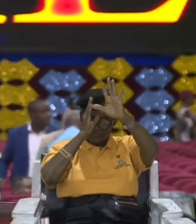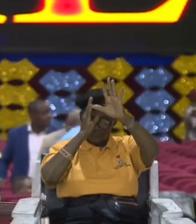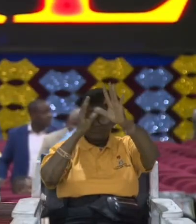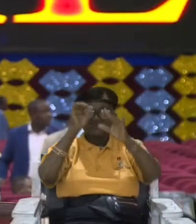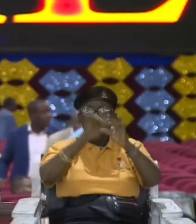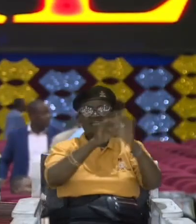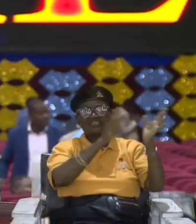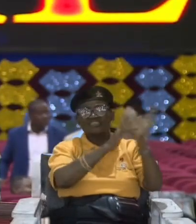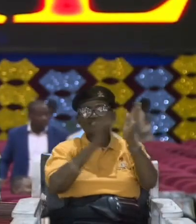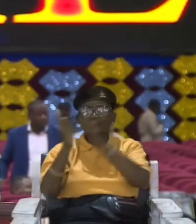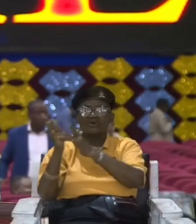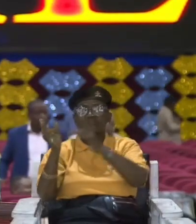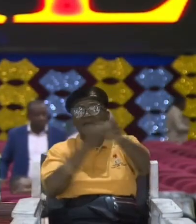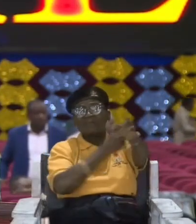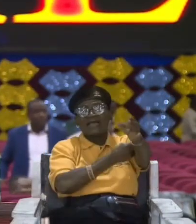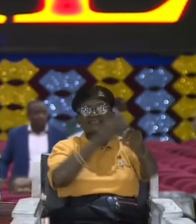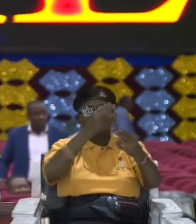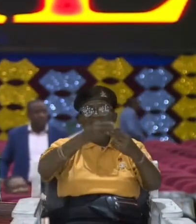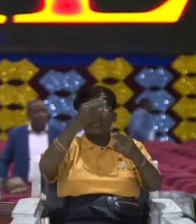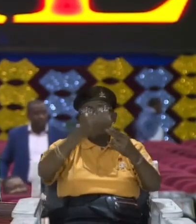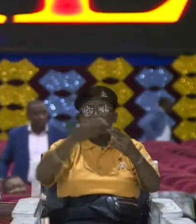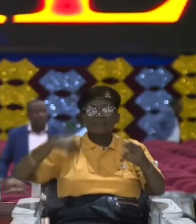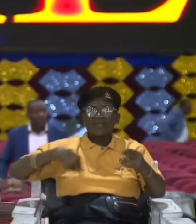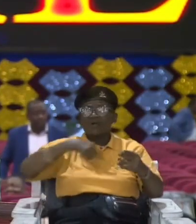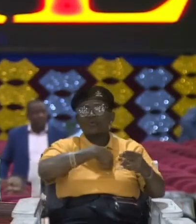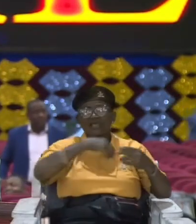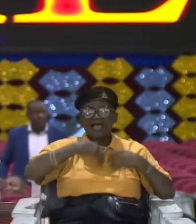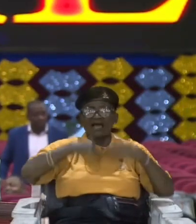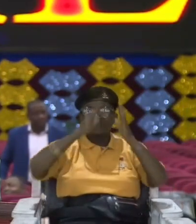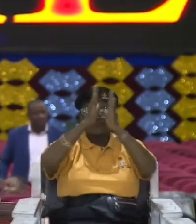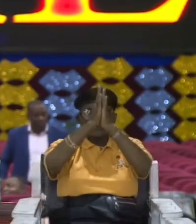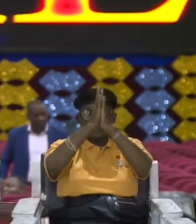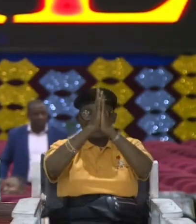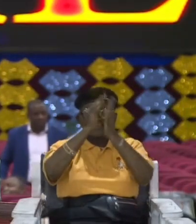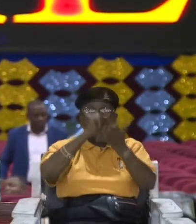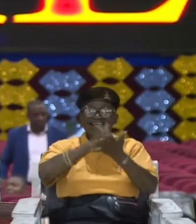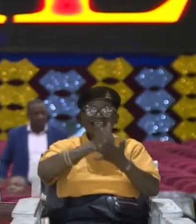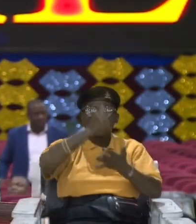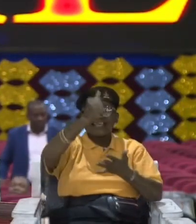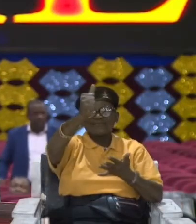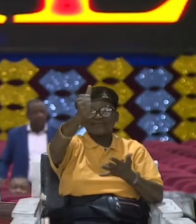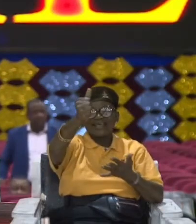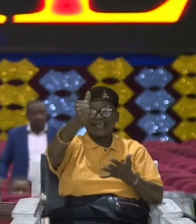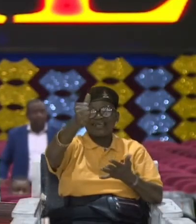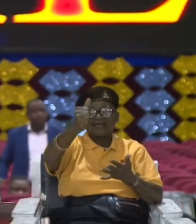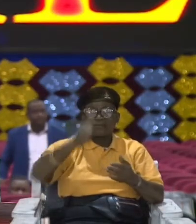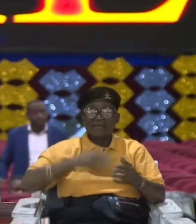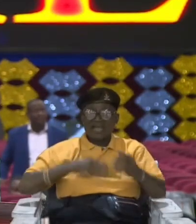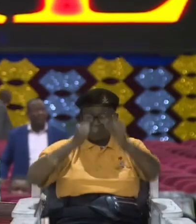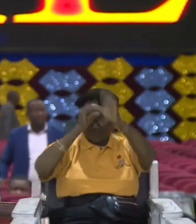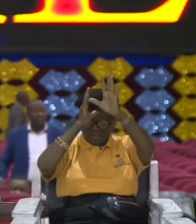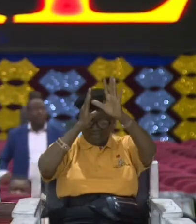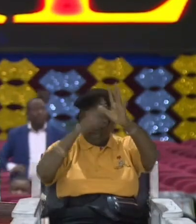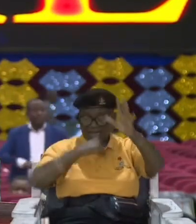In Jesus' mighty name, we have prayed. Amen. My Father, my